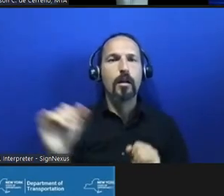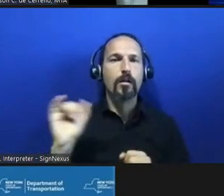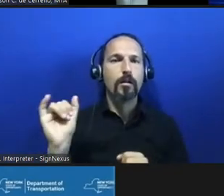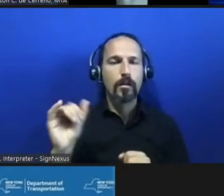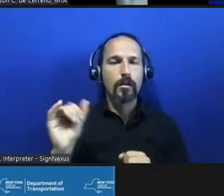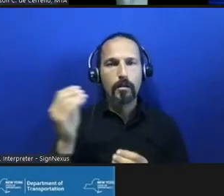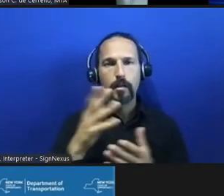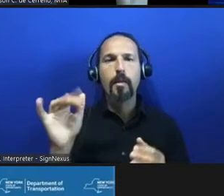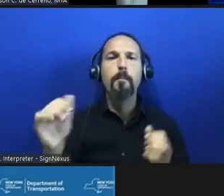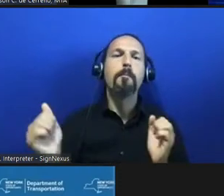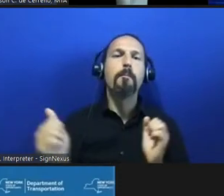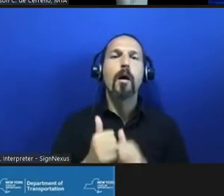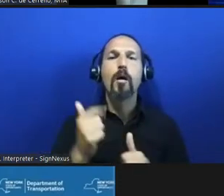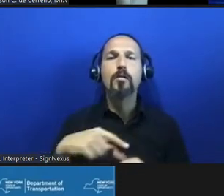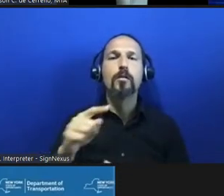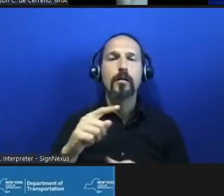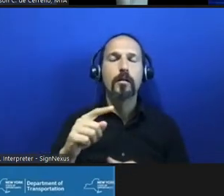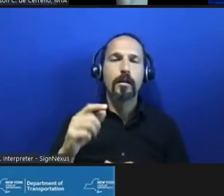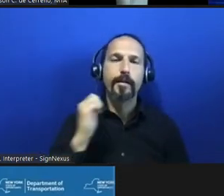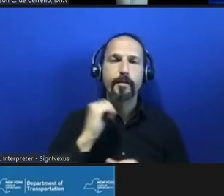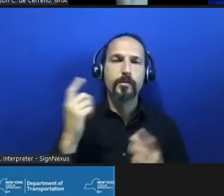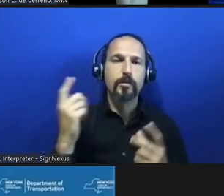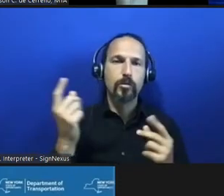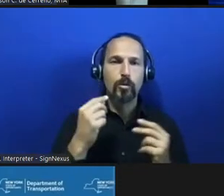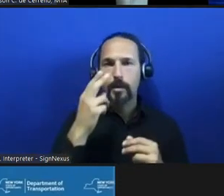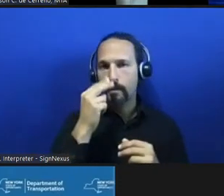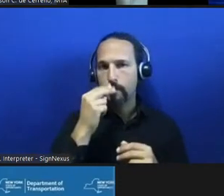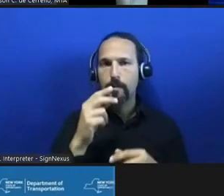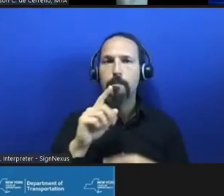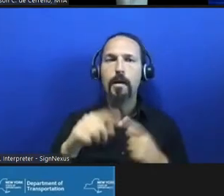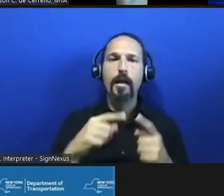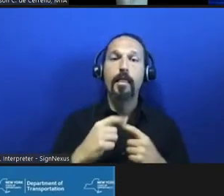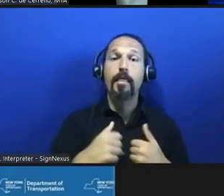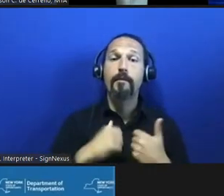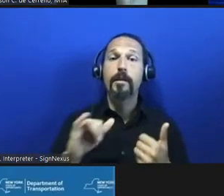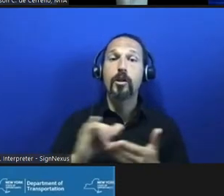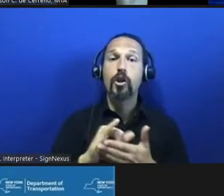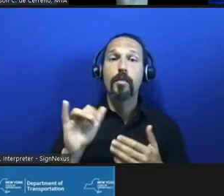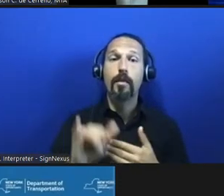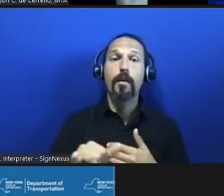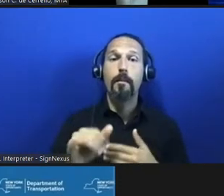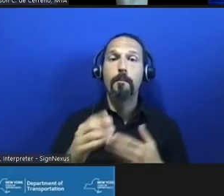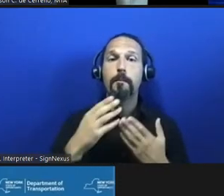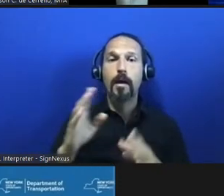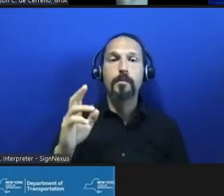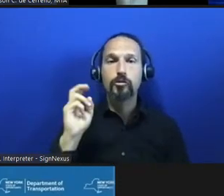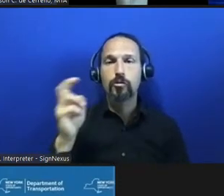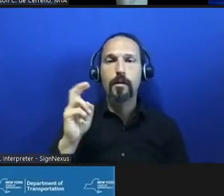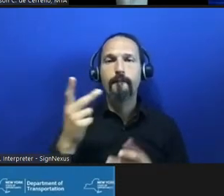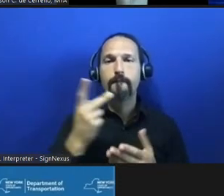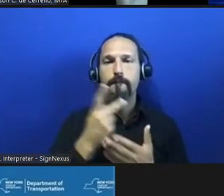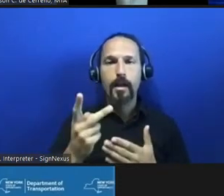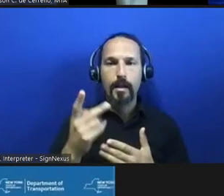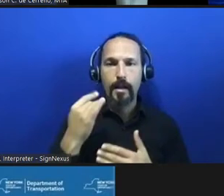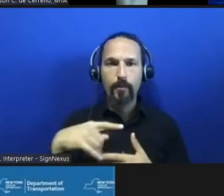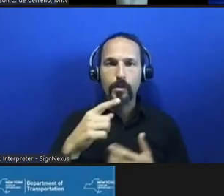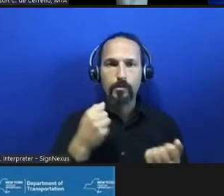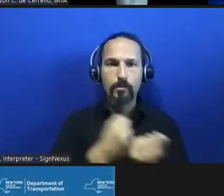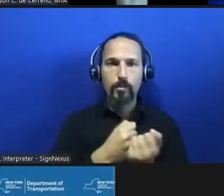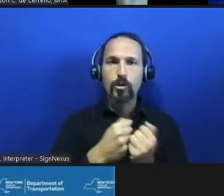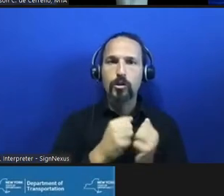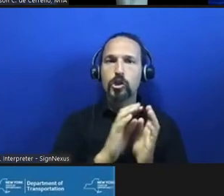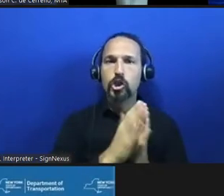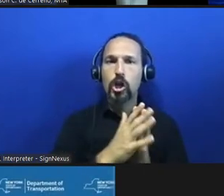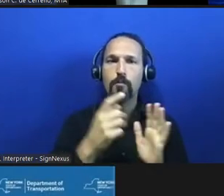the vast majority of my comedy routine is dedicated to living in a city where public transit fails if we support congestion